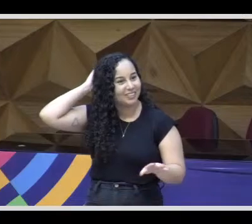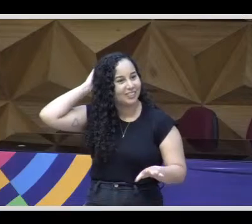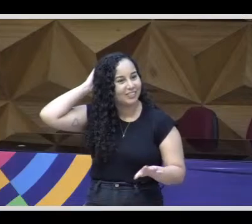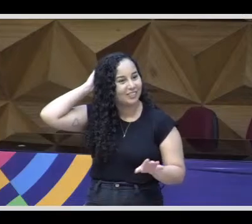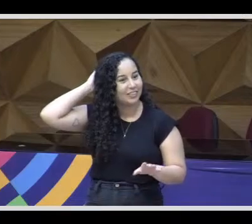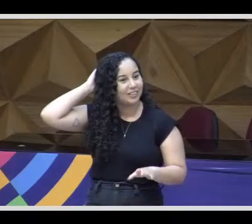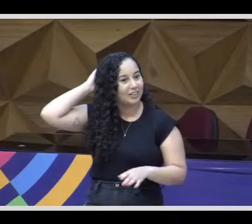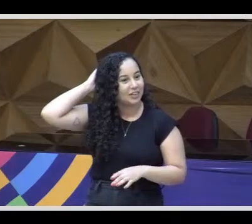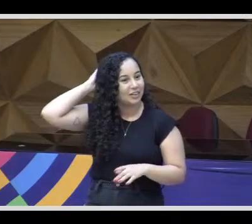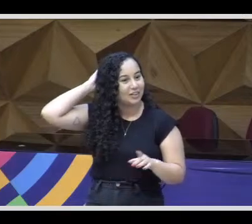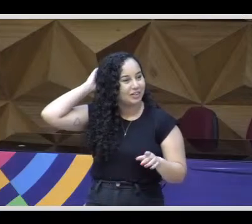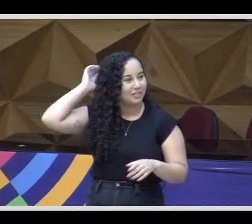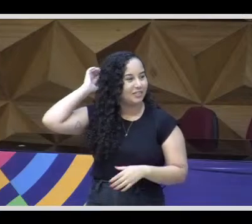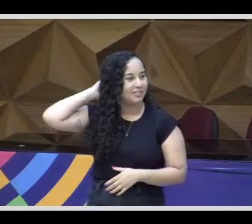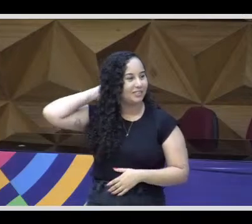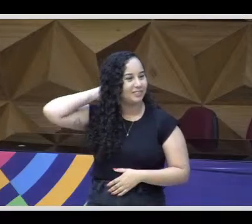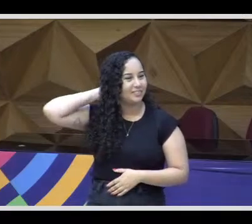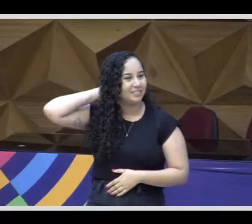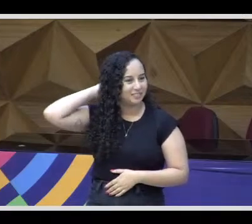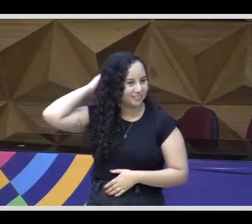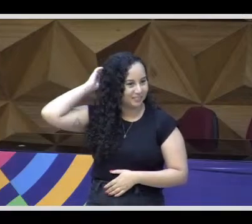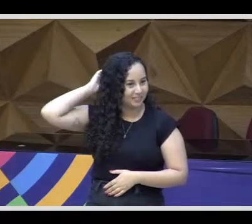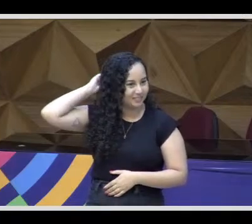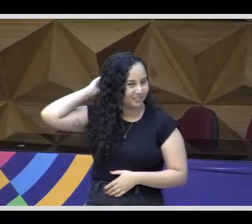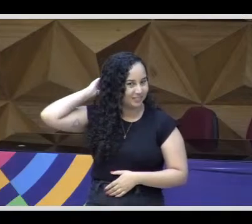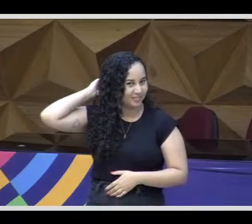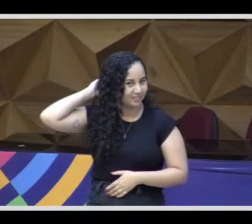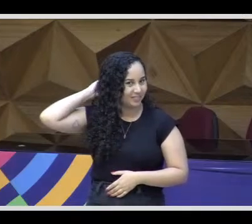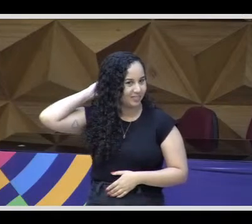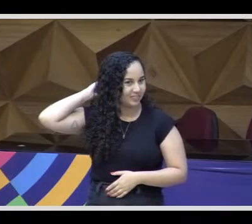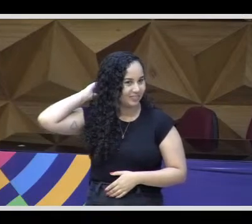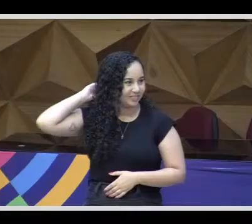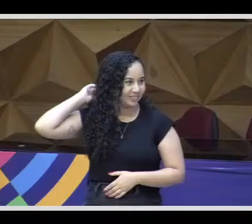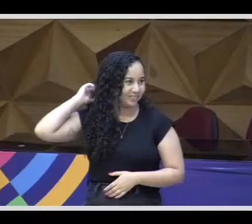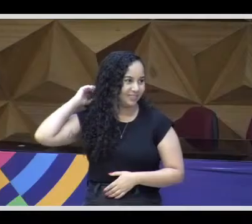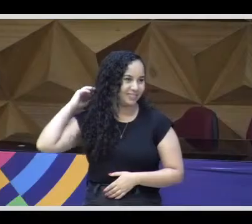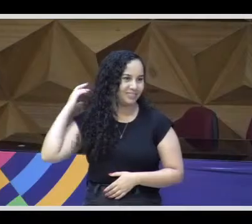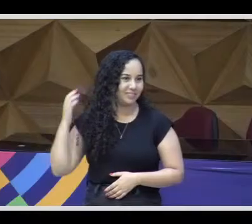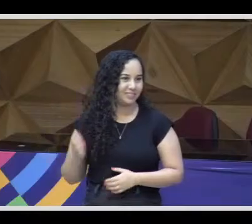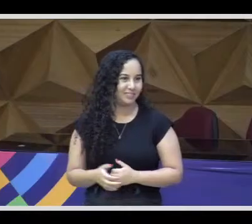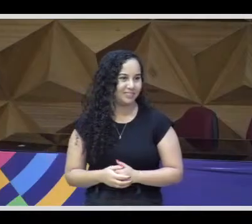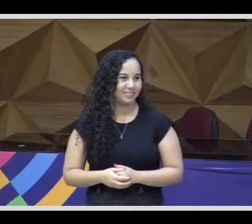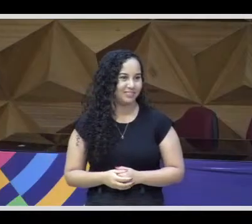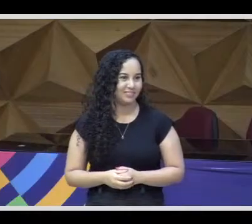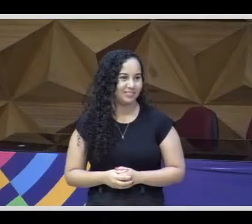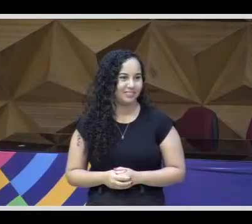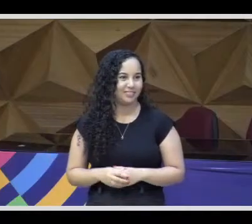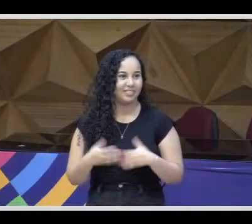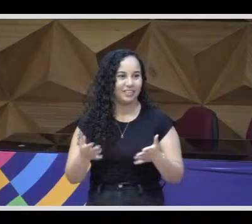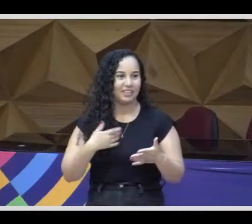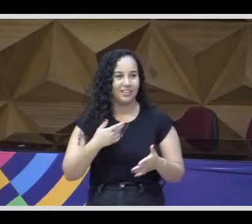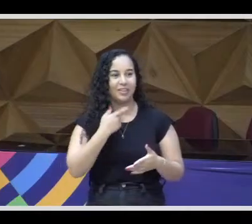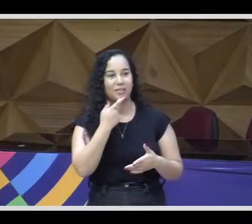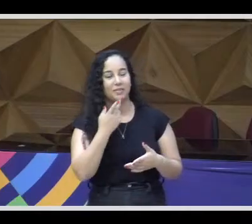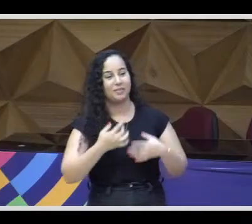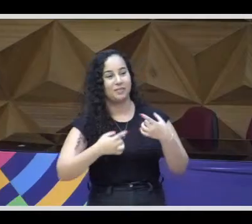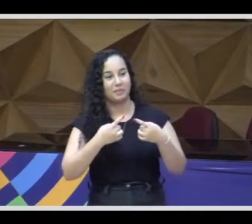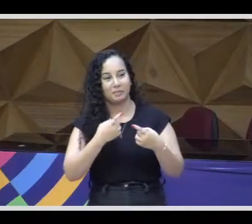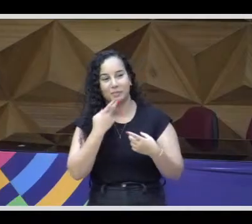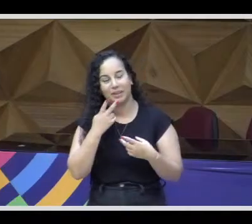of hours to spend here. No, thank you. So great. Yeah, we spent less time talking about politics then.